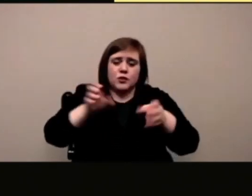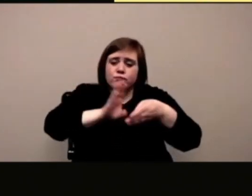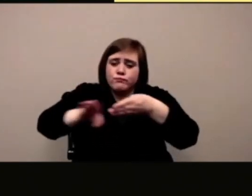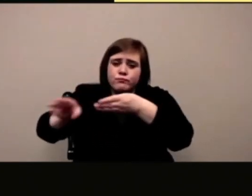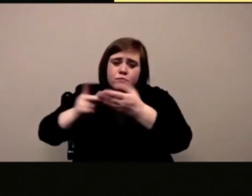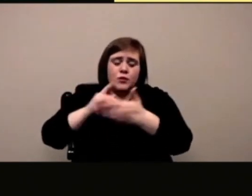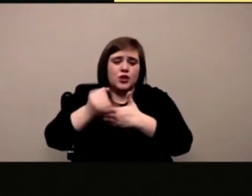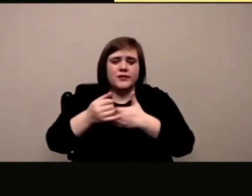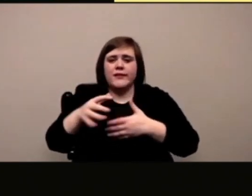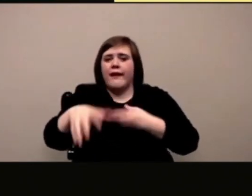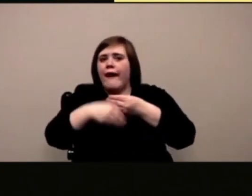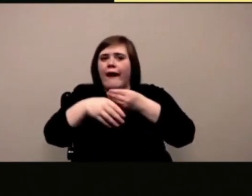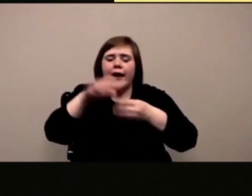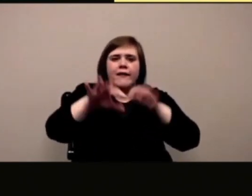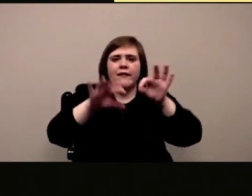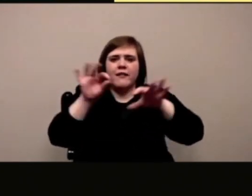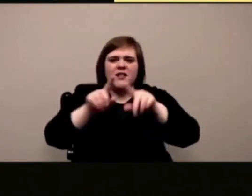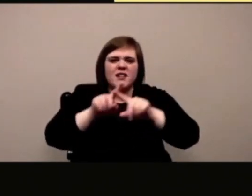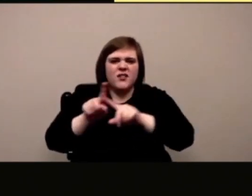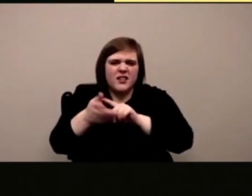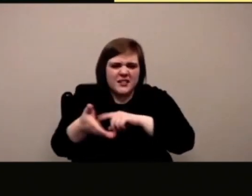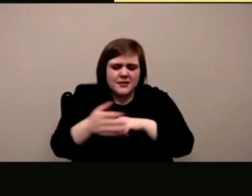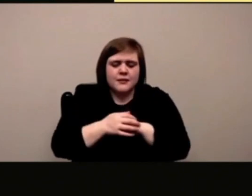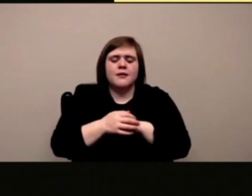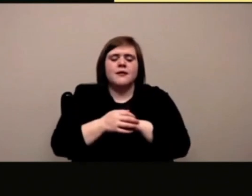things. They want to make